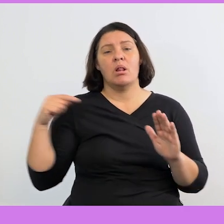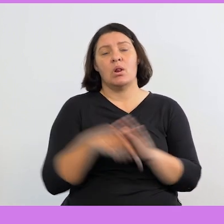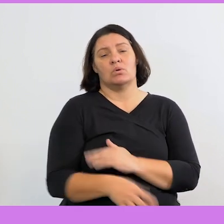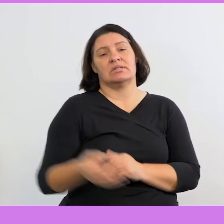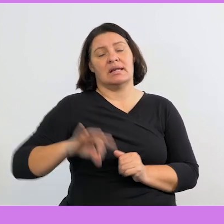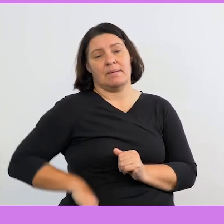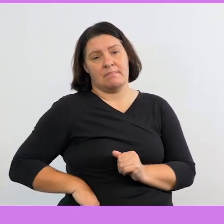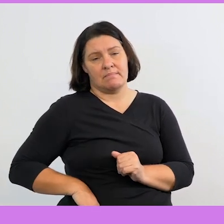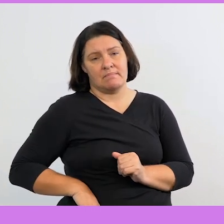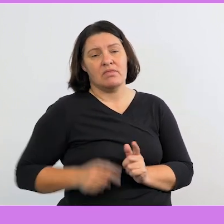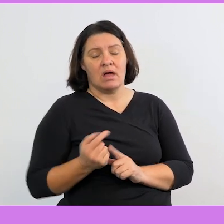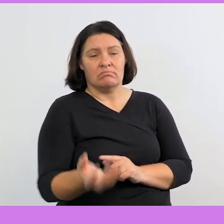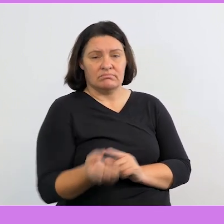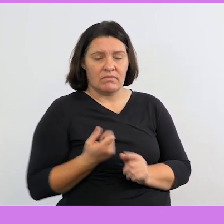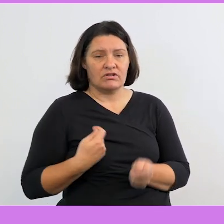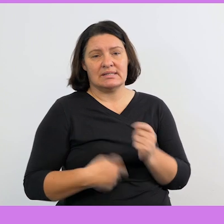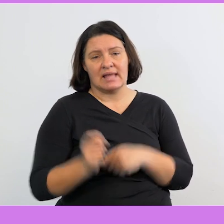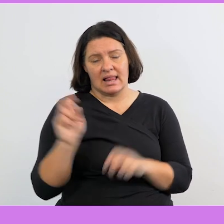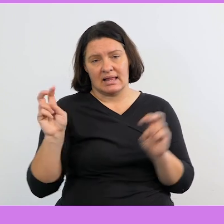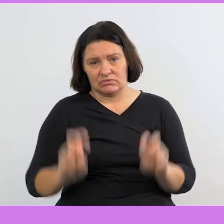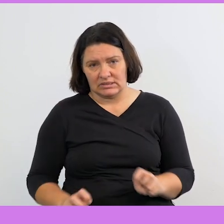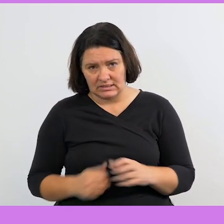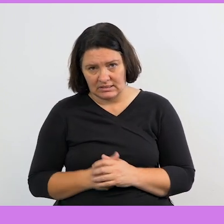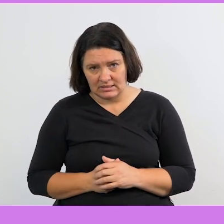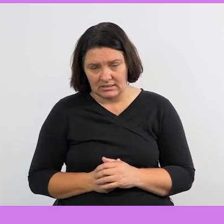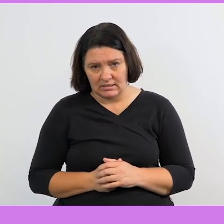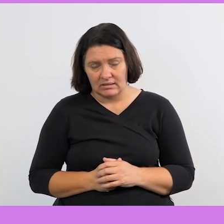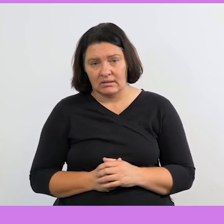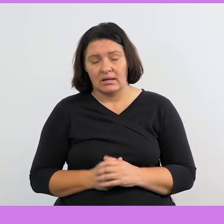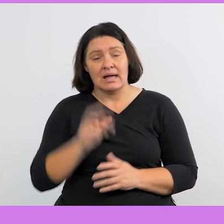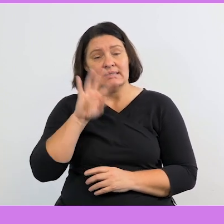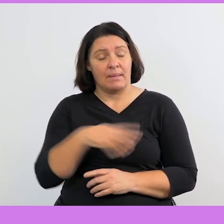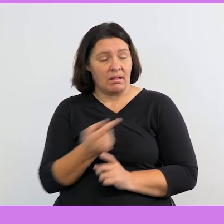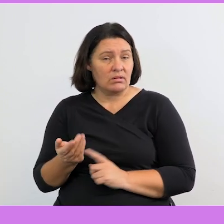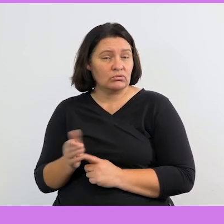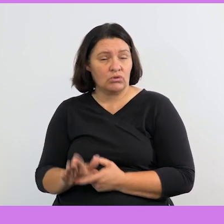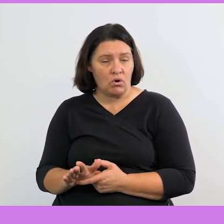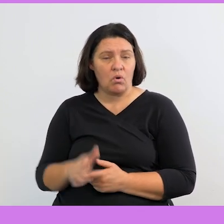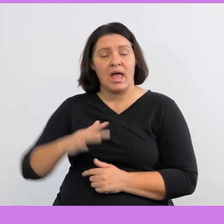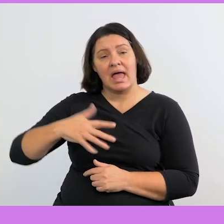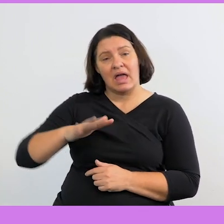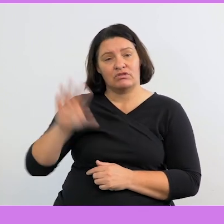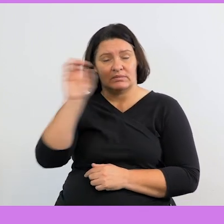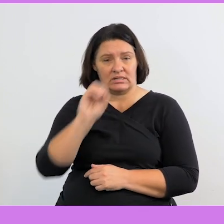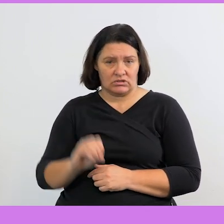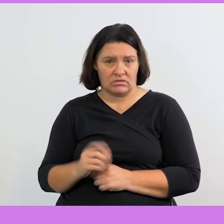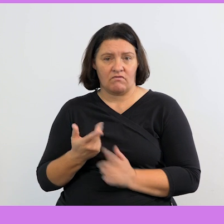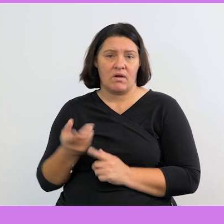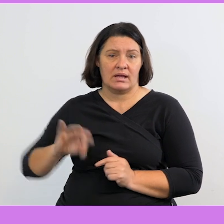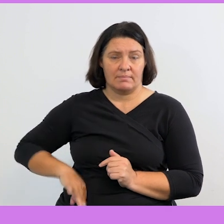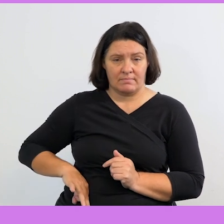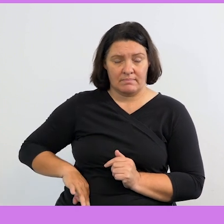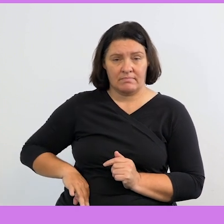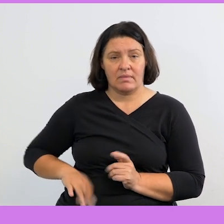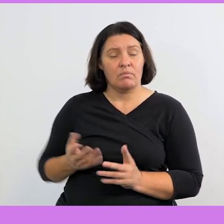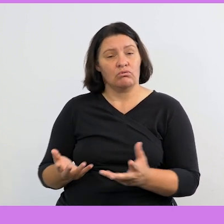would lose the income they receive from the sale of electricity. The table below shows the average percentage